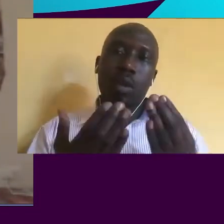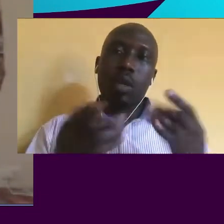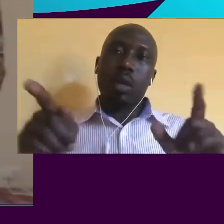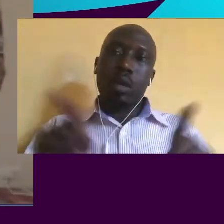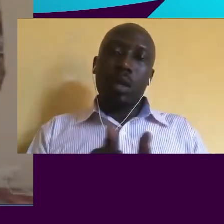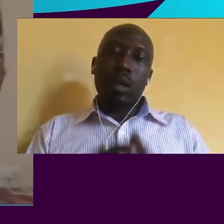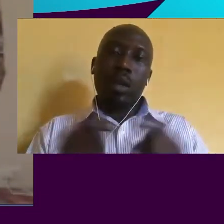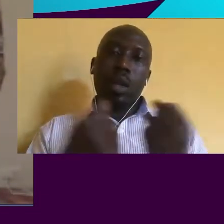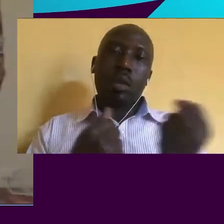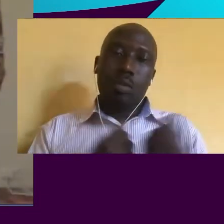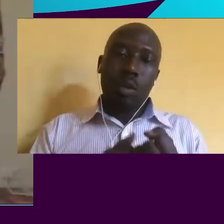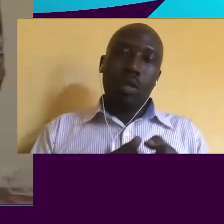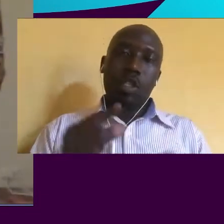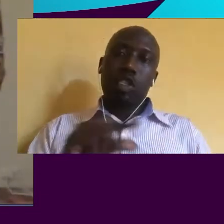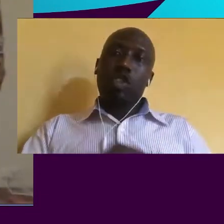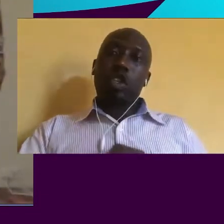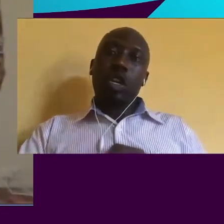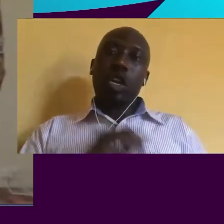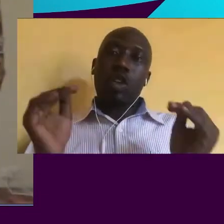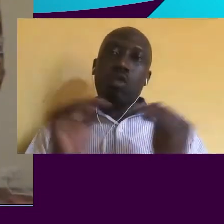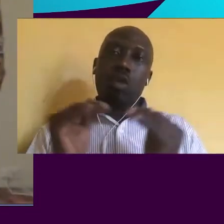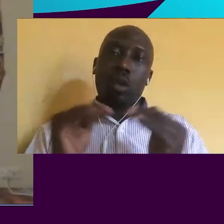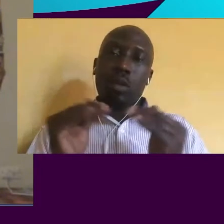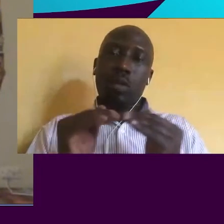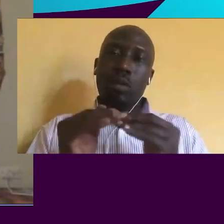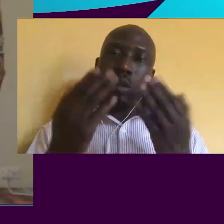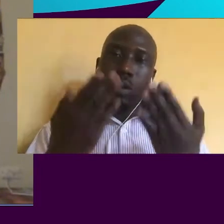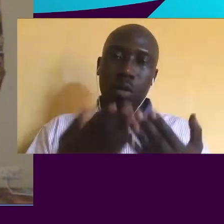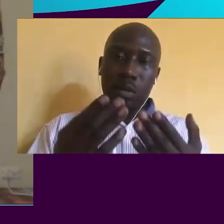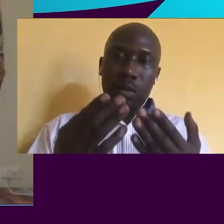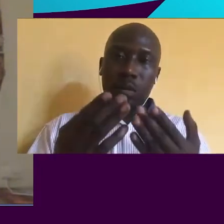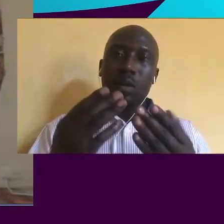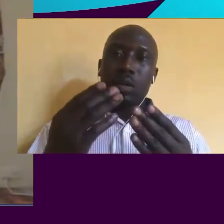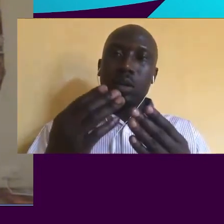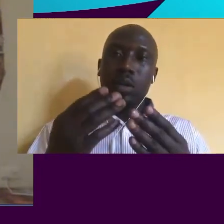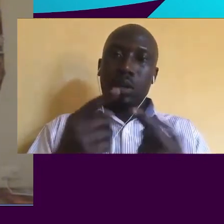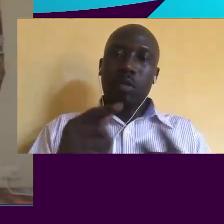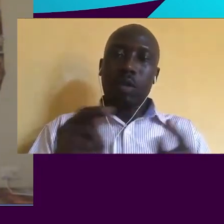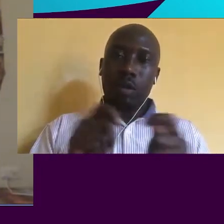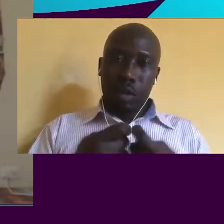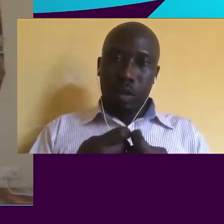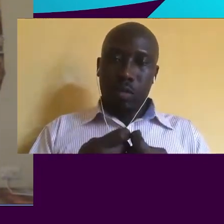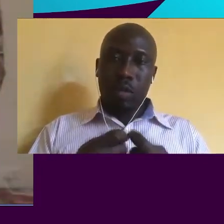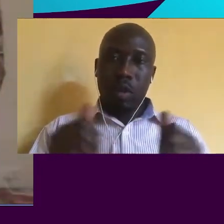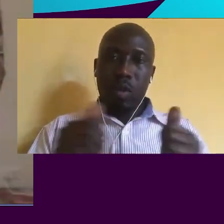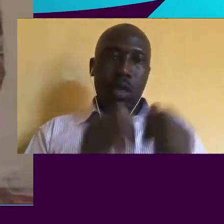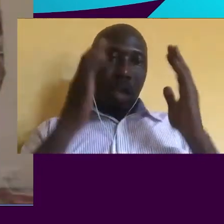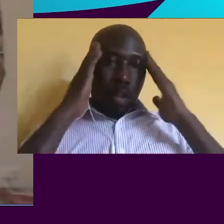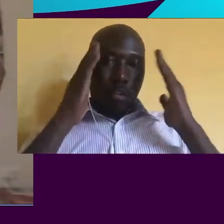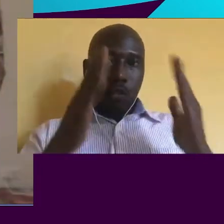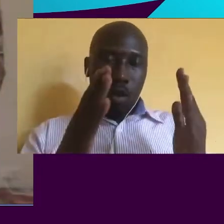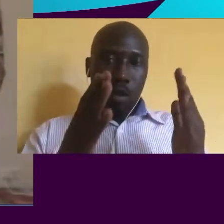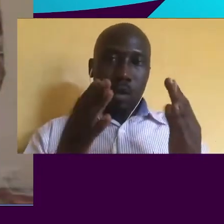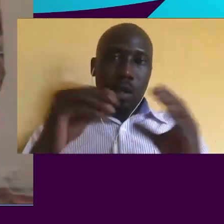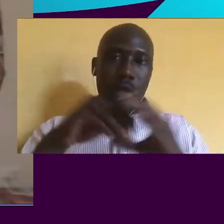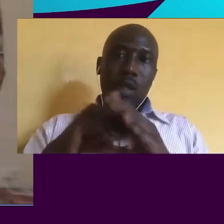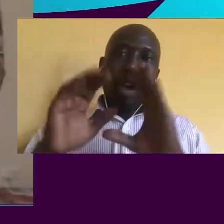equality with their teams and with their coworkers at the community level.